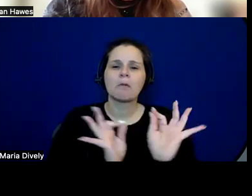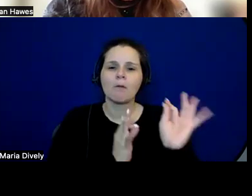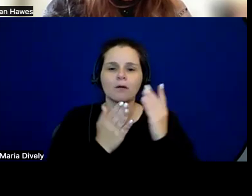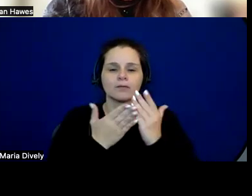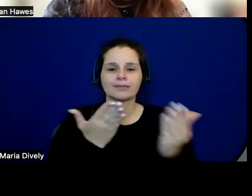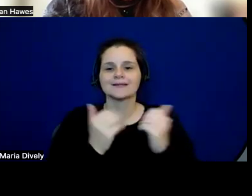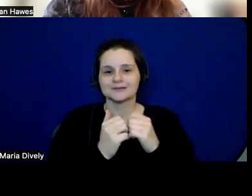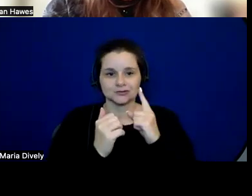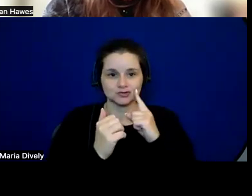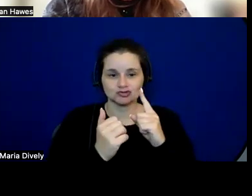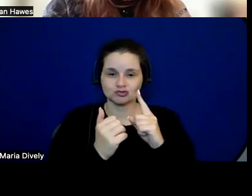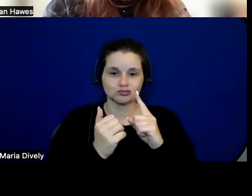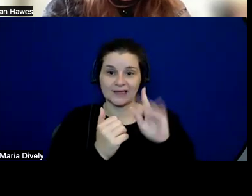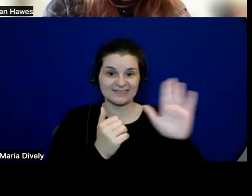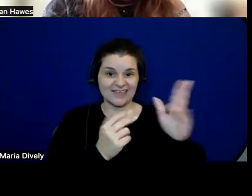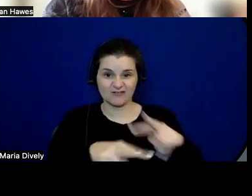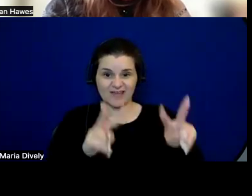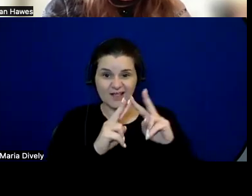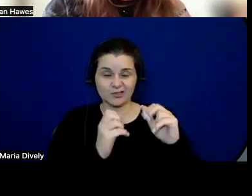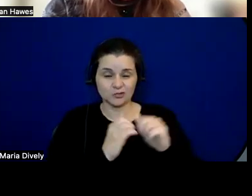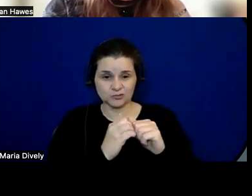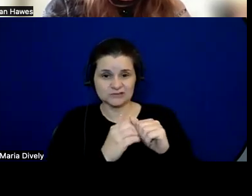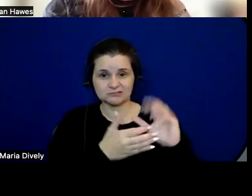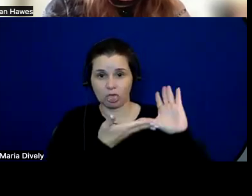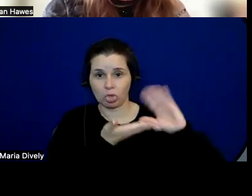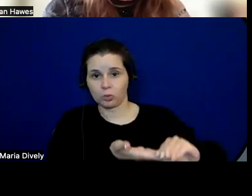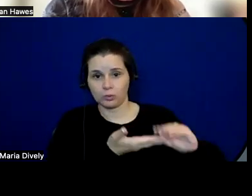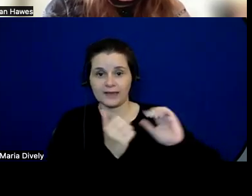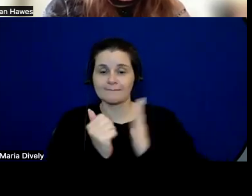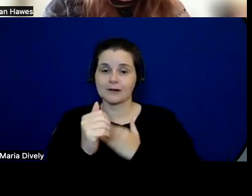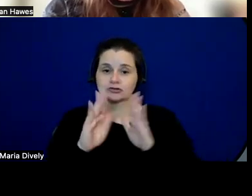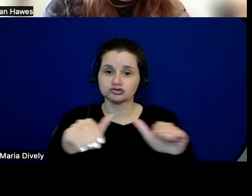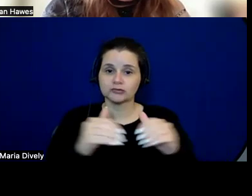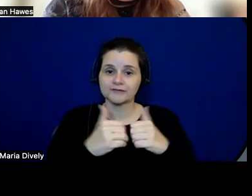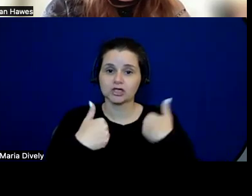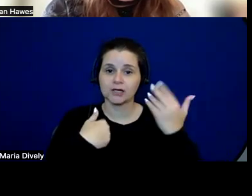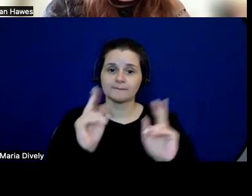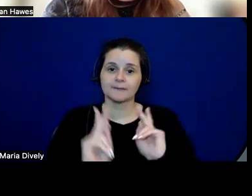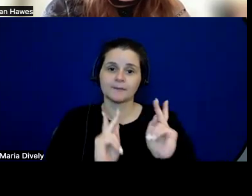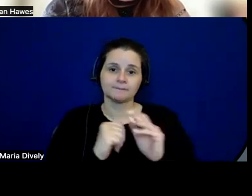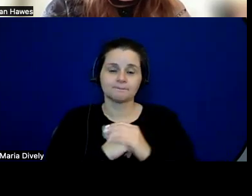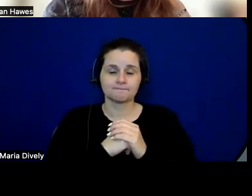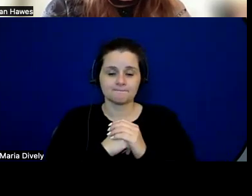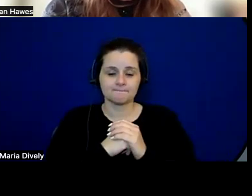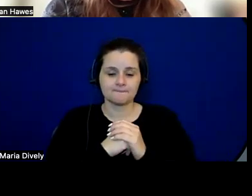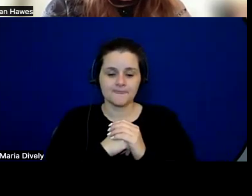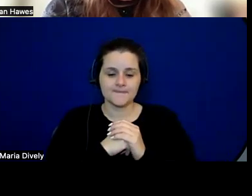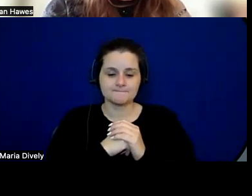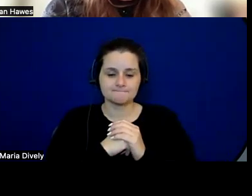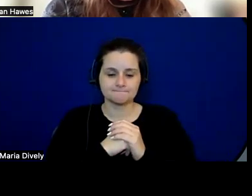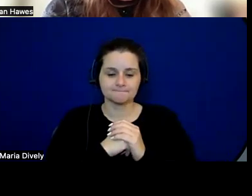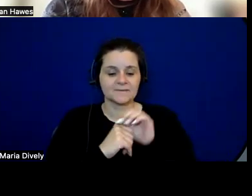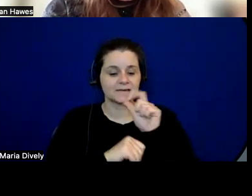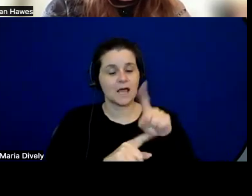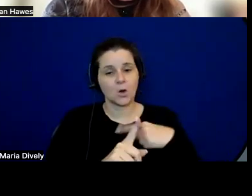to delegitimize the feelings of our children and of our young people. And not only are